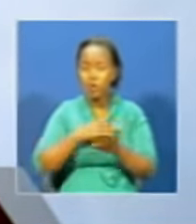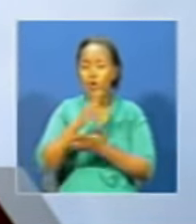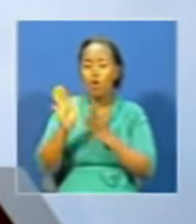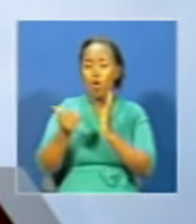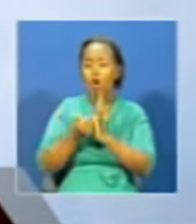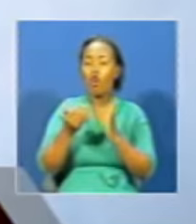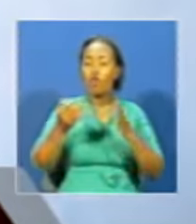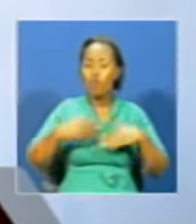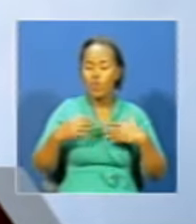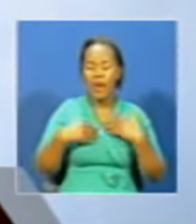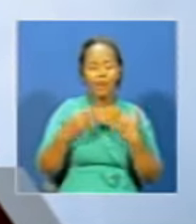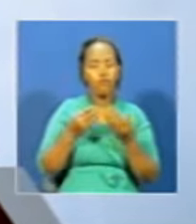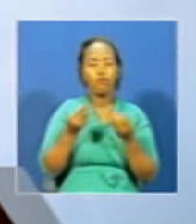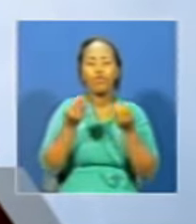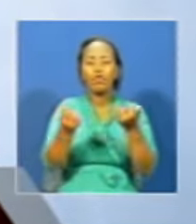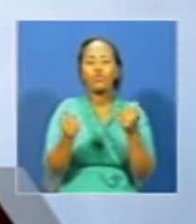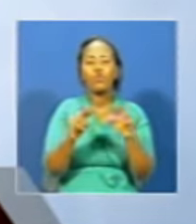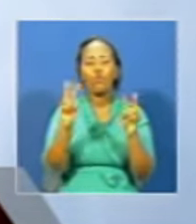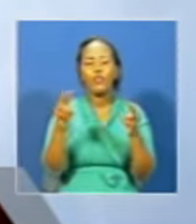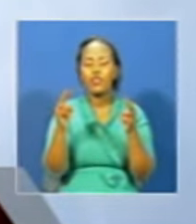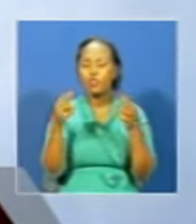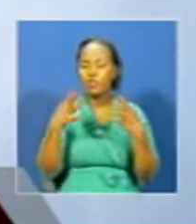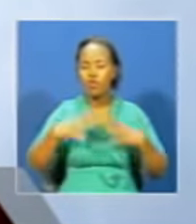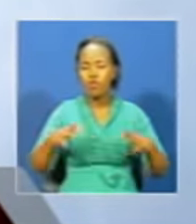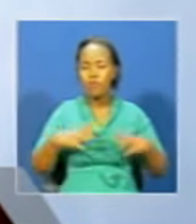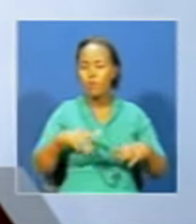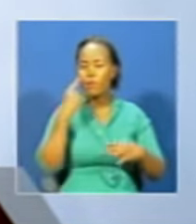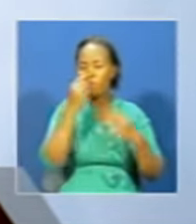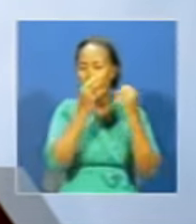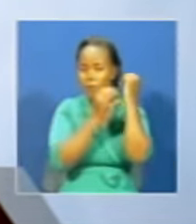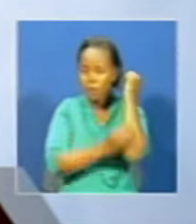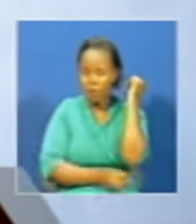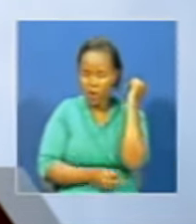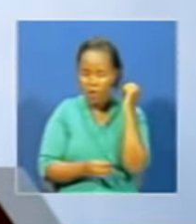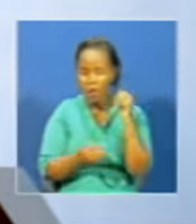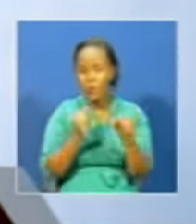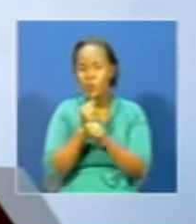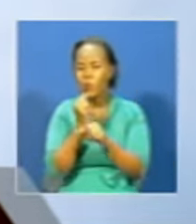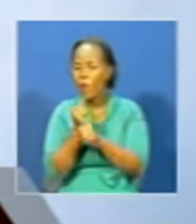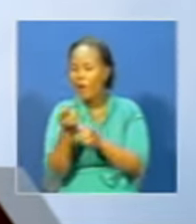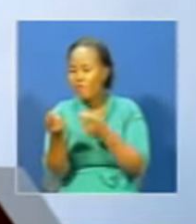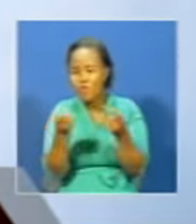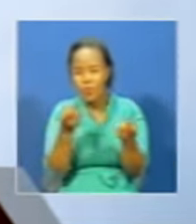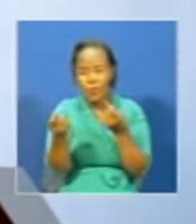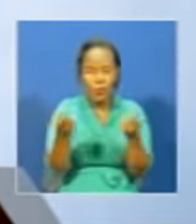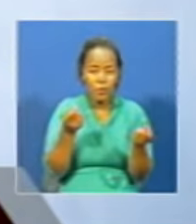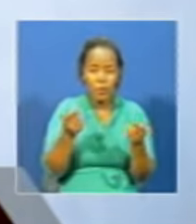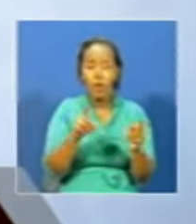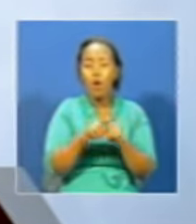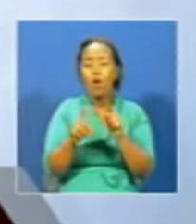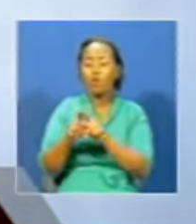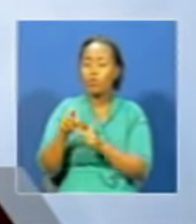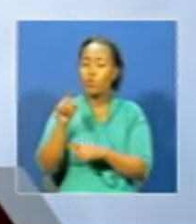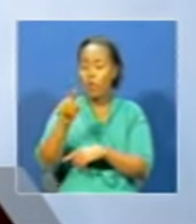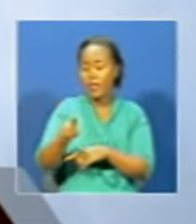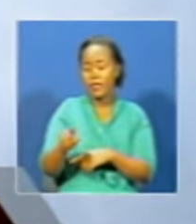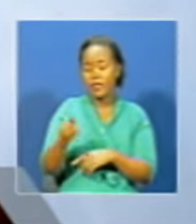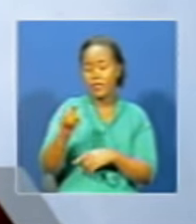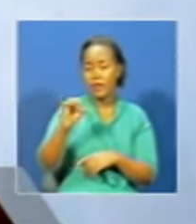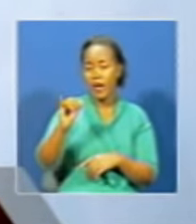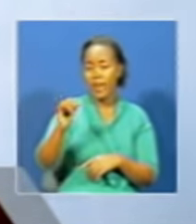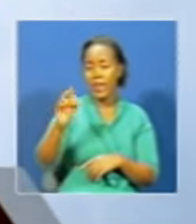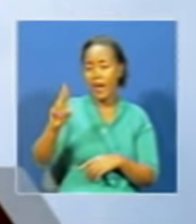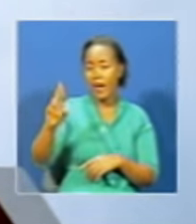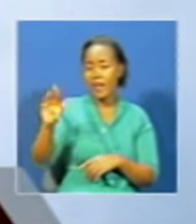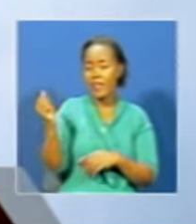needs of the low-income persons. And just for information is that the authority is licensing micro-insurance,